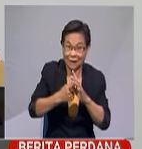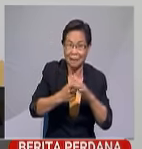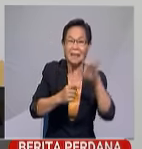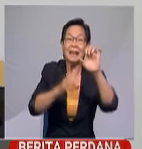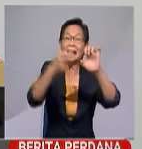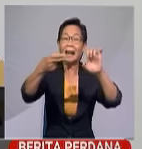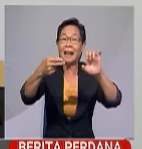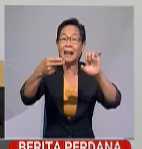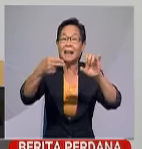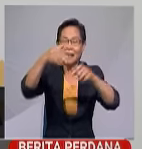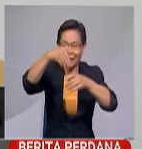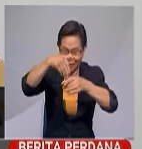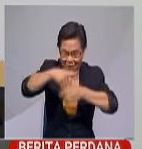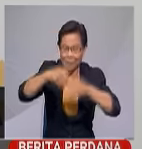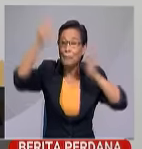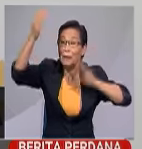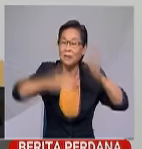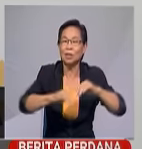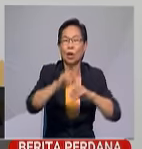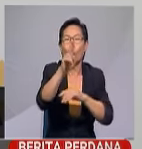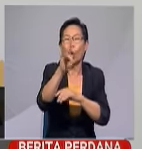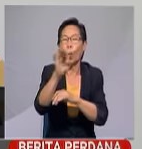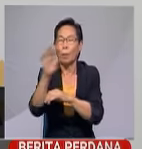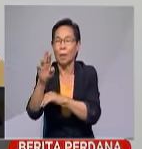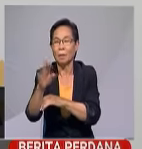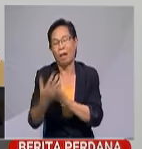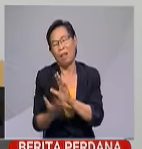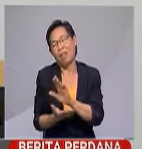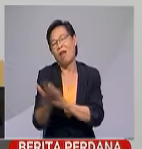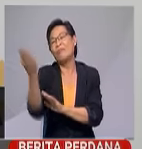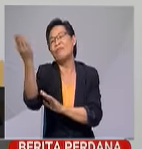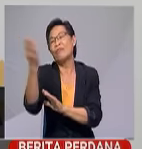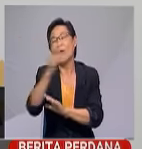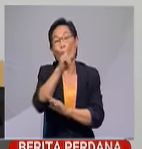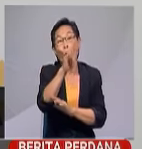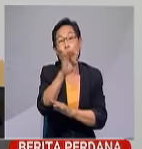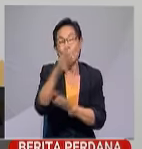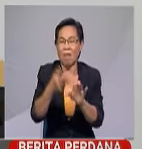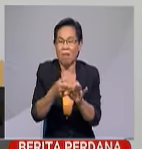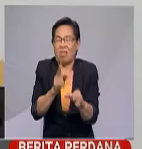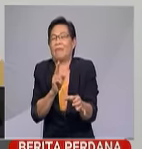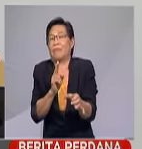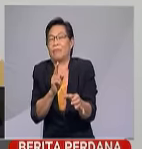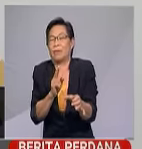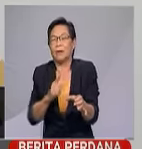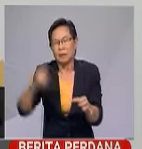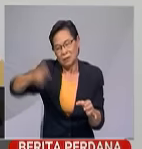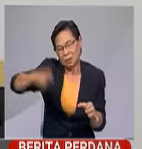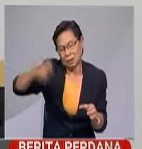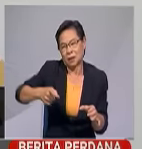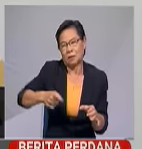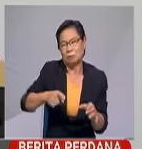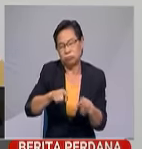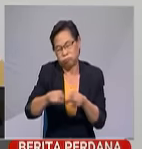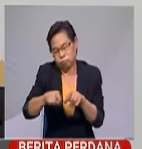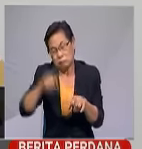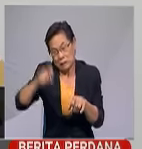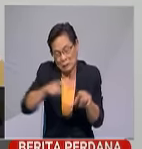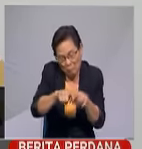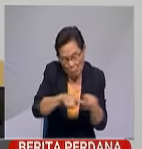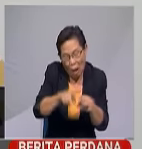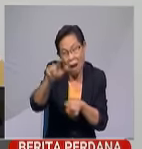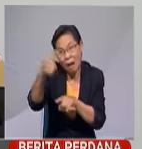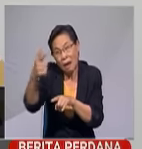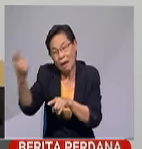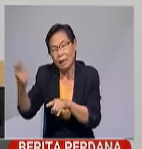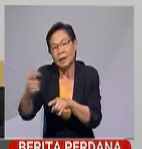Malaysia. Uber, since Uber has left the market, I think there's a need for greater competition, and this is where other players